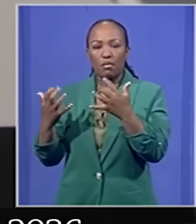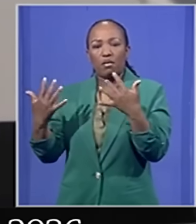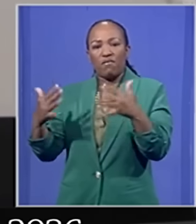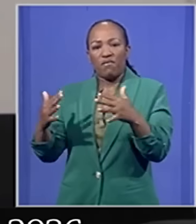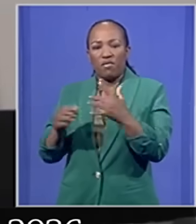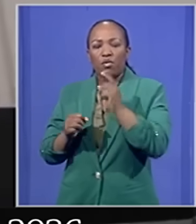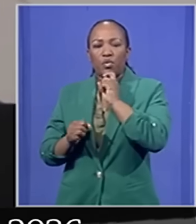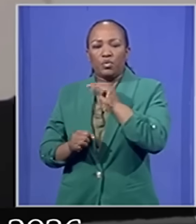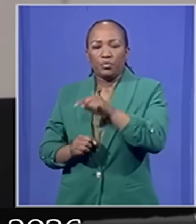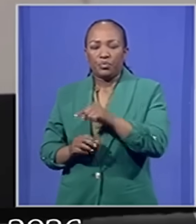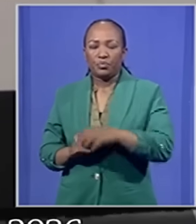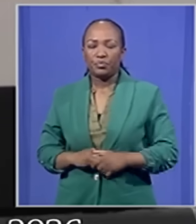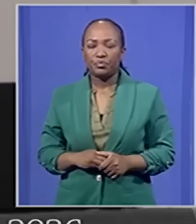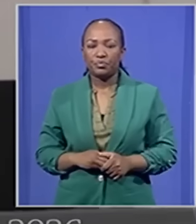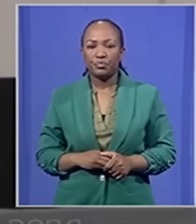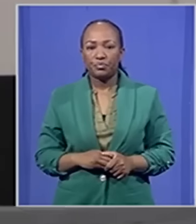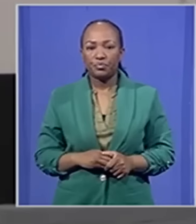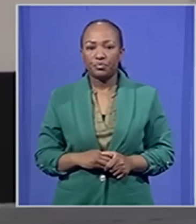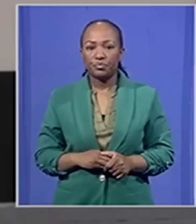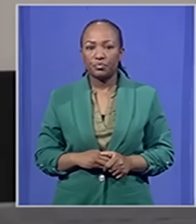dirisa.